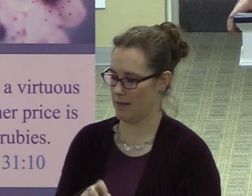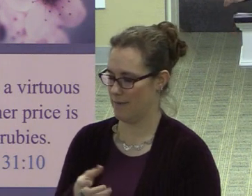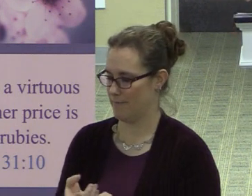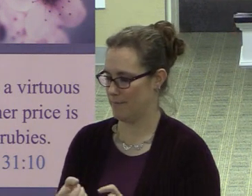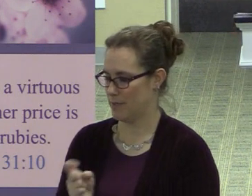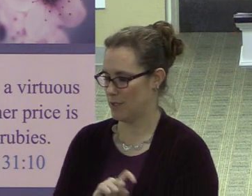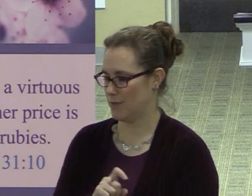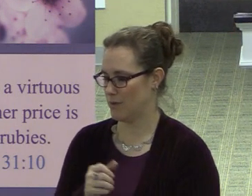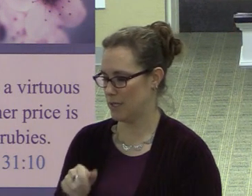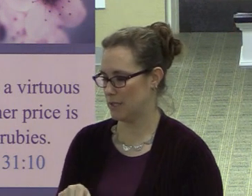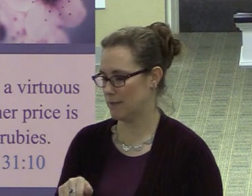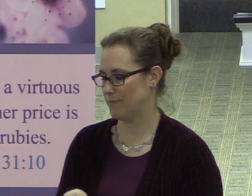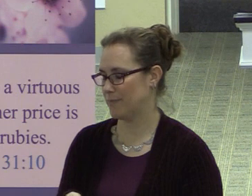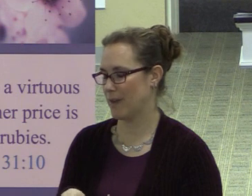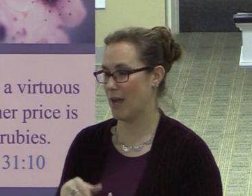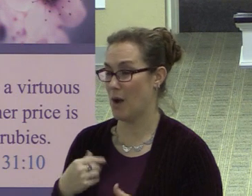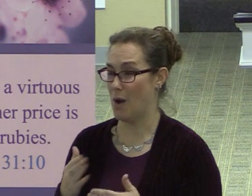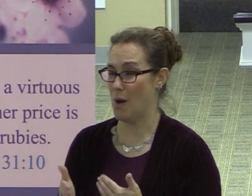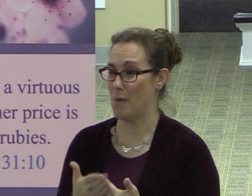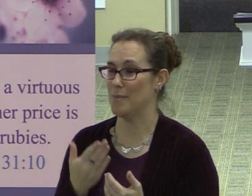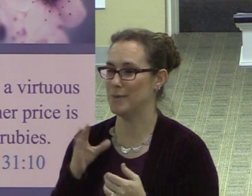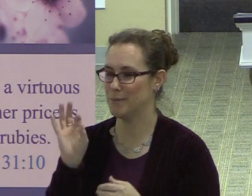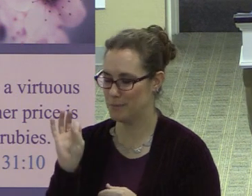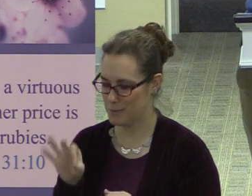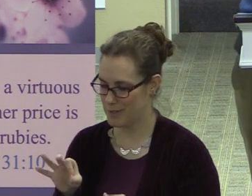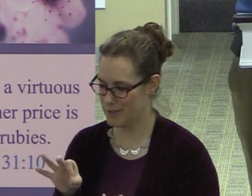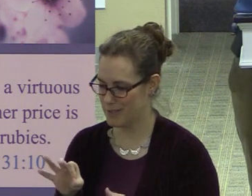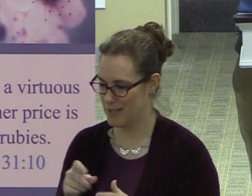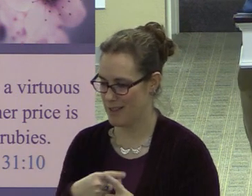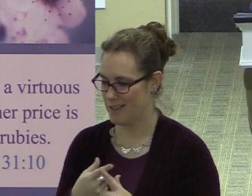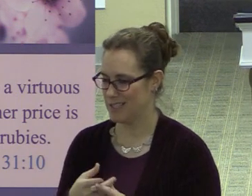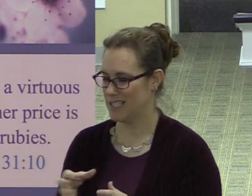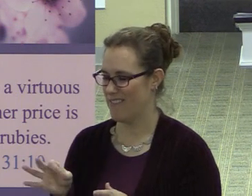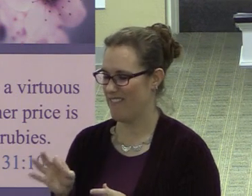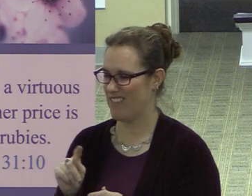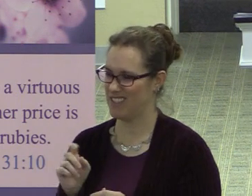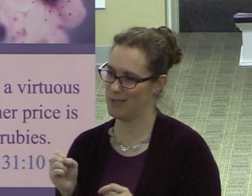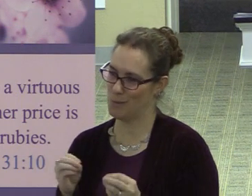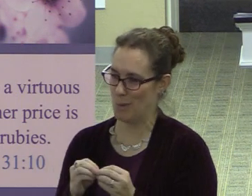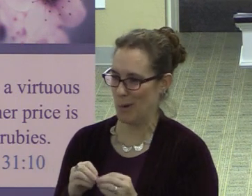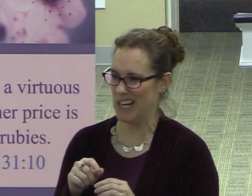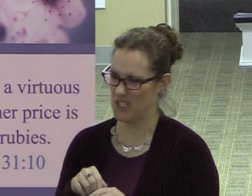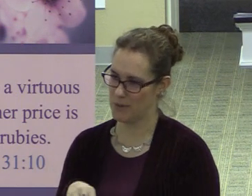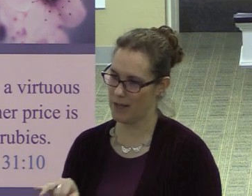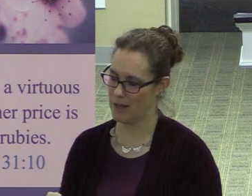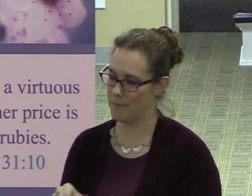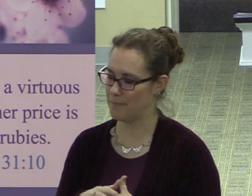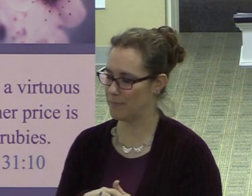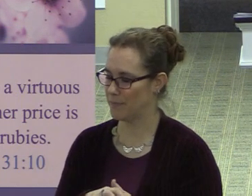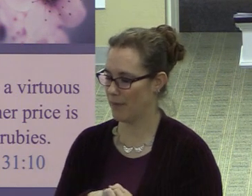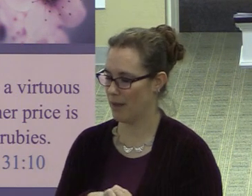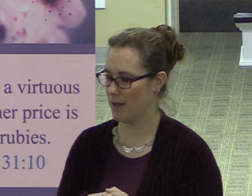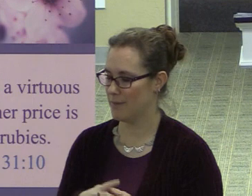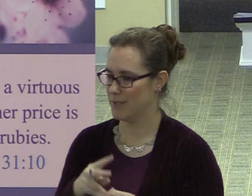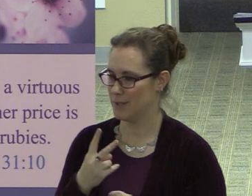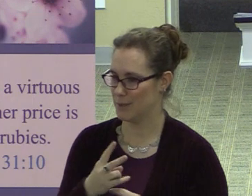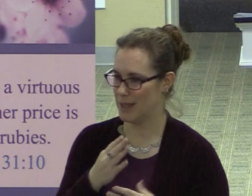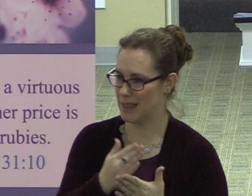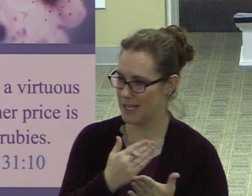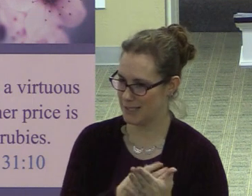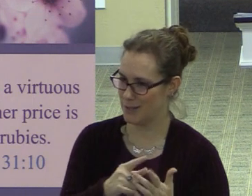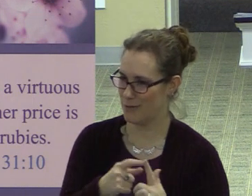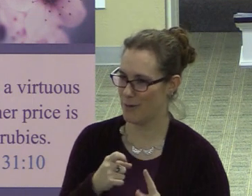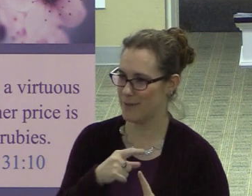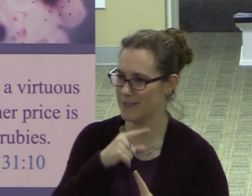this. And it fits right in. Matter of fact, I almost preached. And this fits more into that. I almost preached. I was debating between two. Lessons from